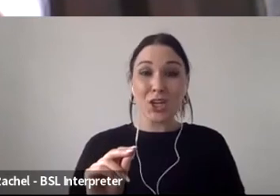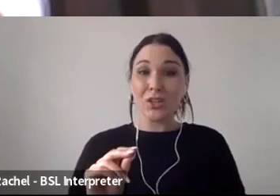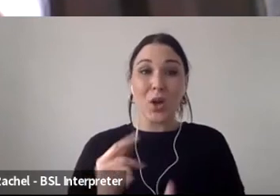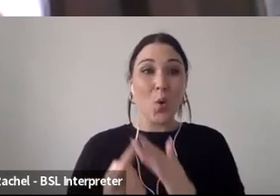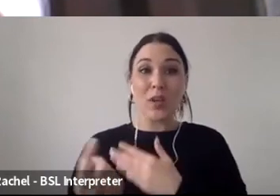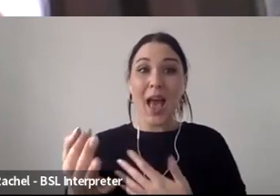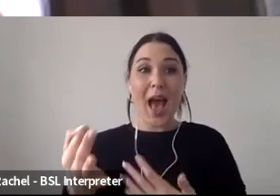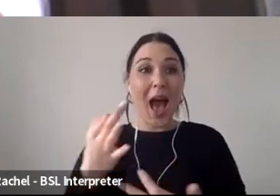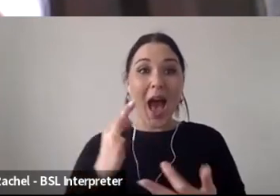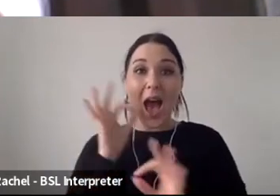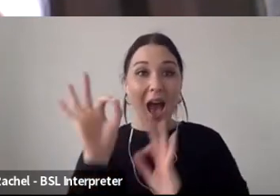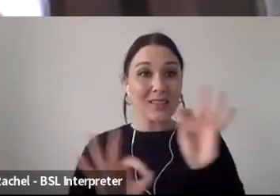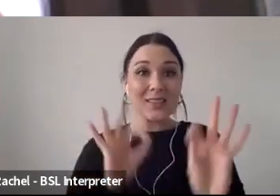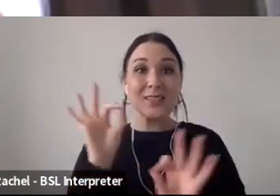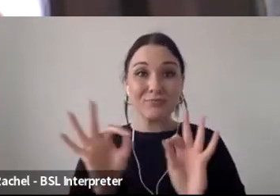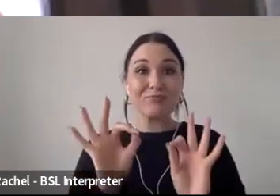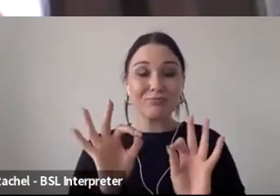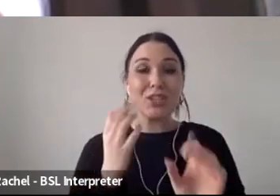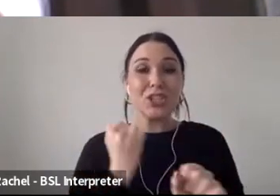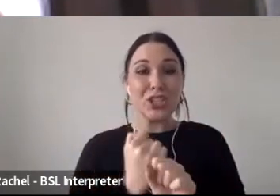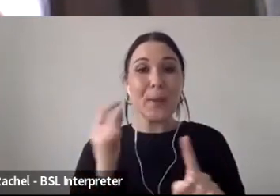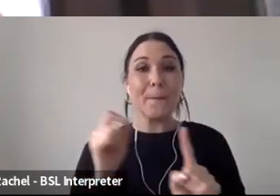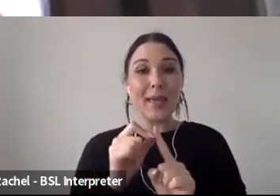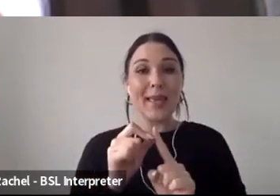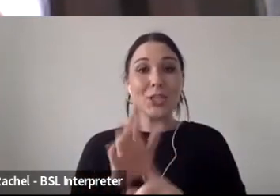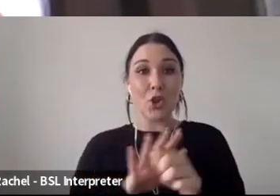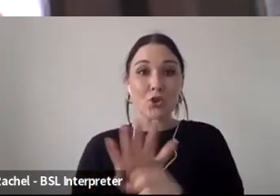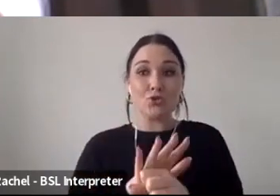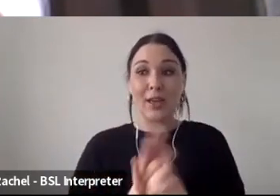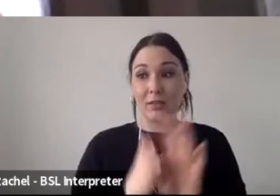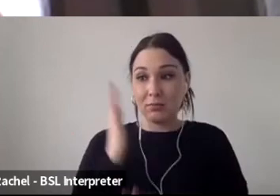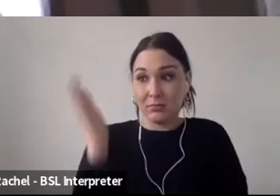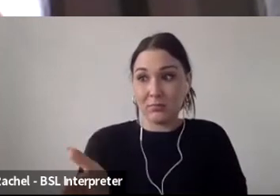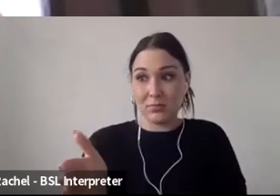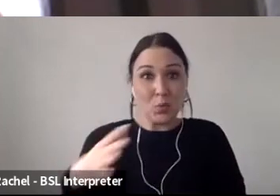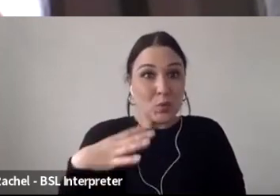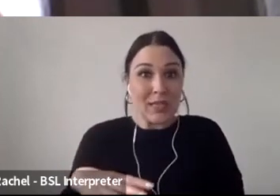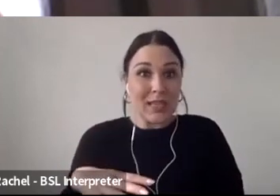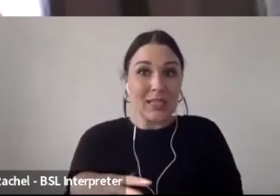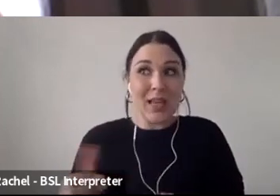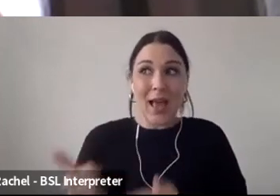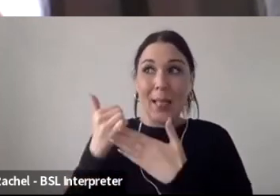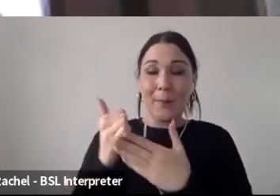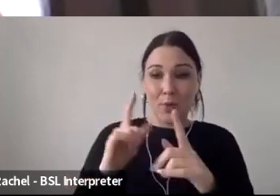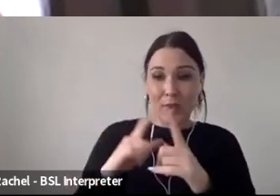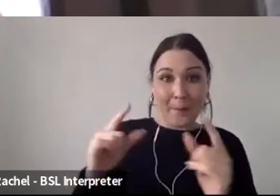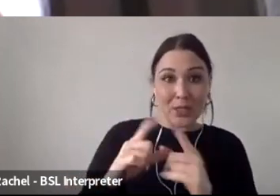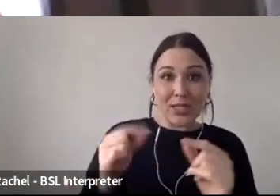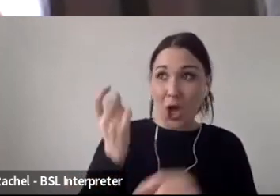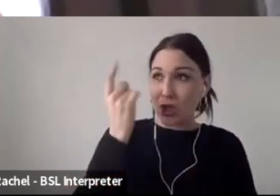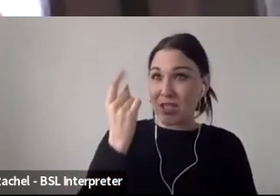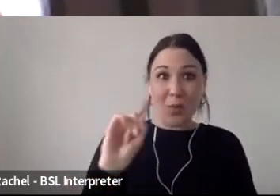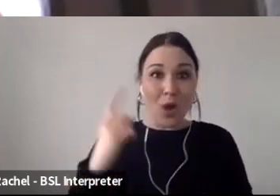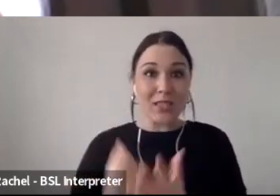GP surgery and, you know, you do require help with captioning or to, you know, to understand what's going